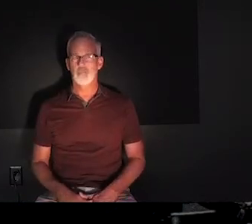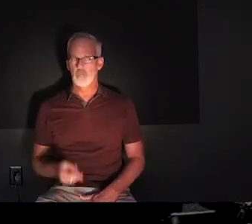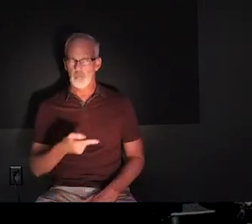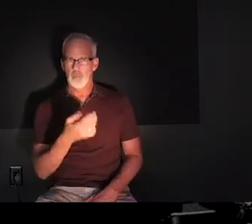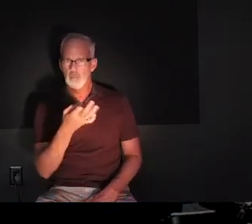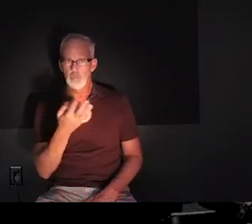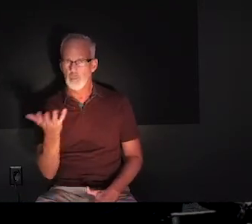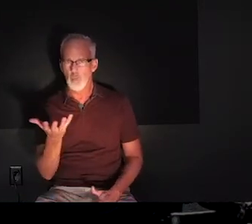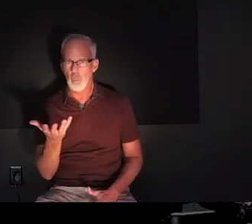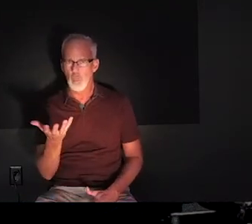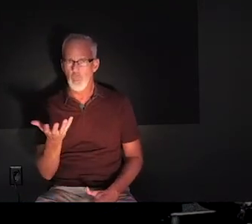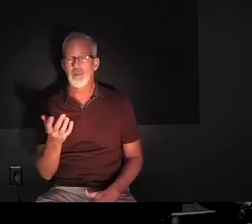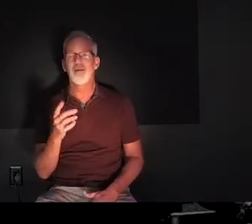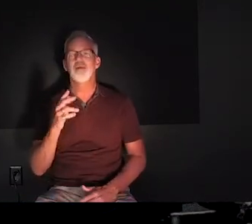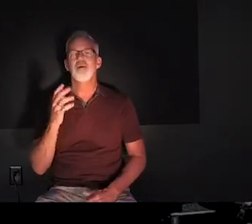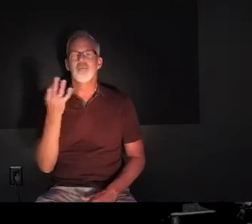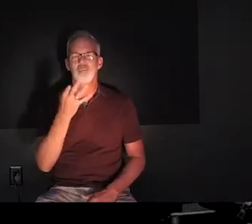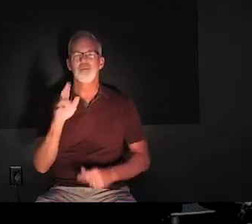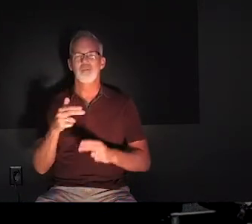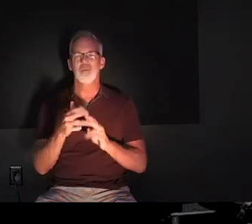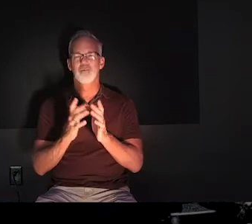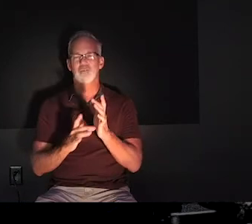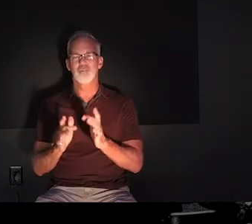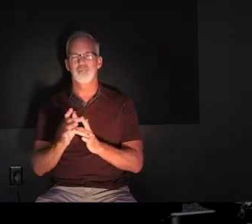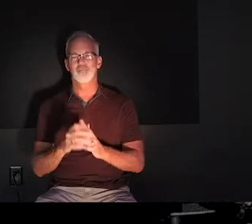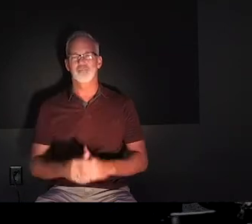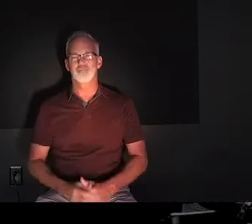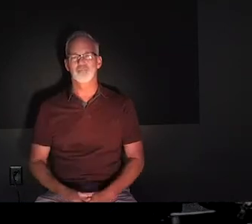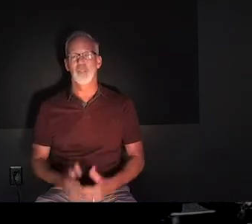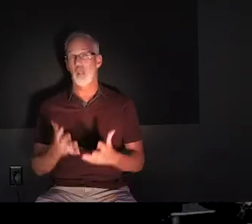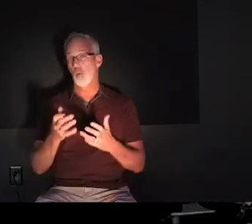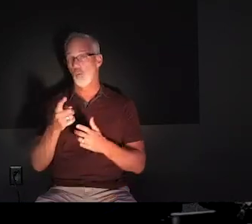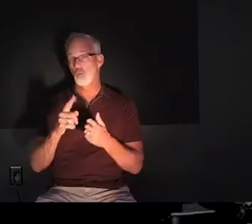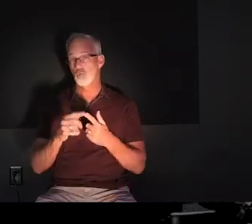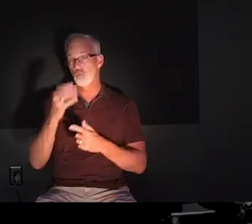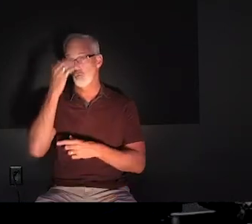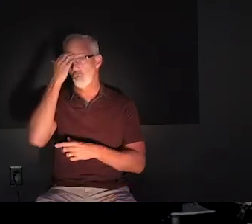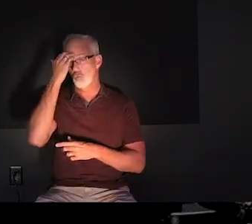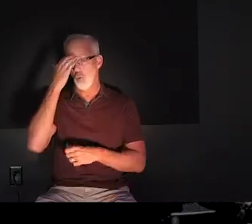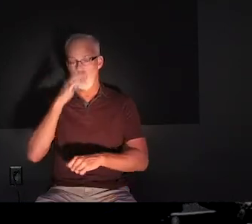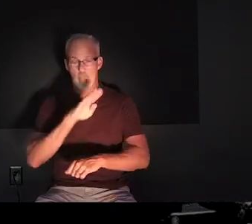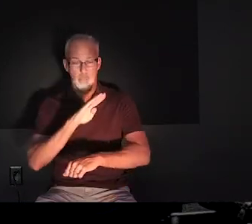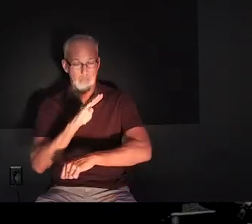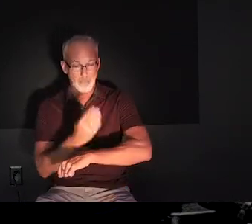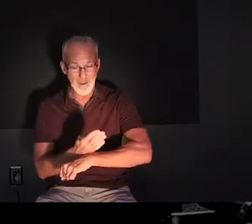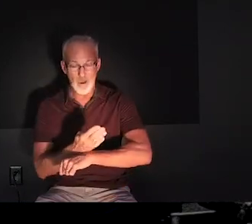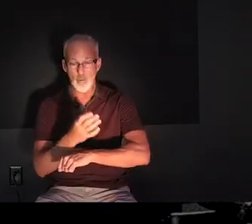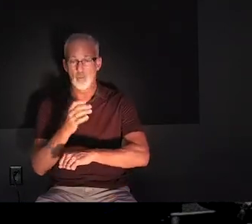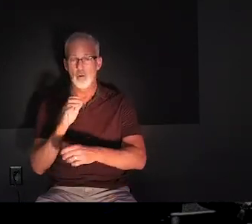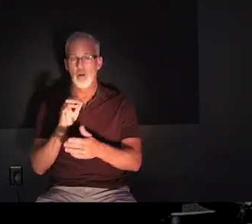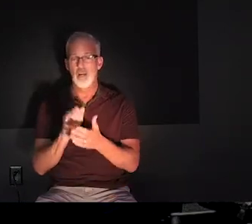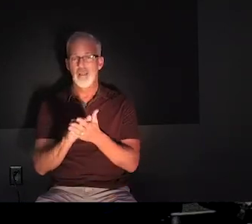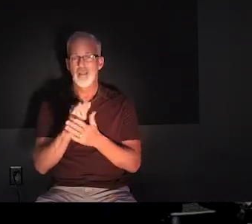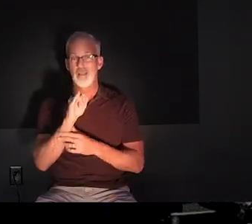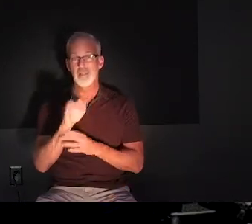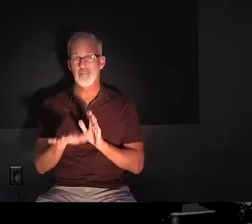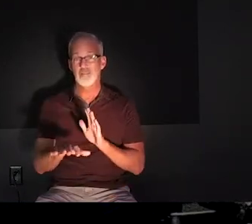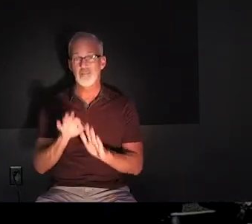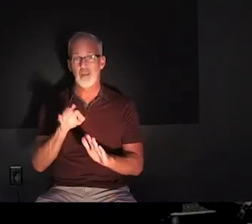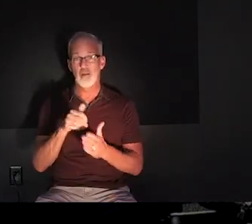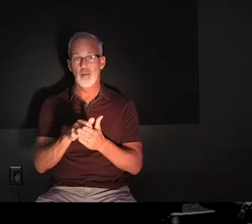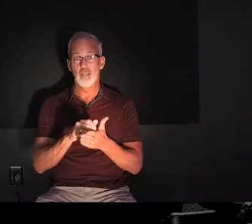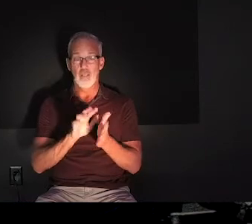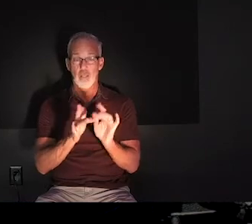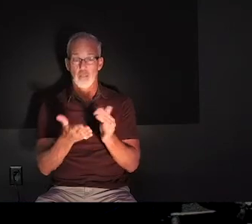him? Jesus. I want you to know the power that is found in